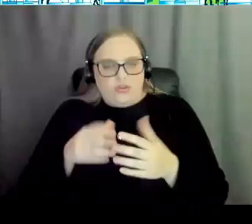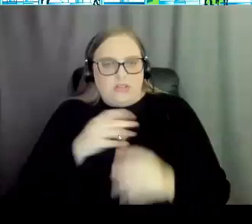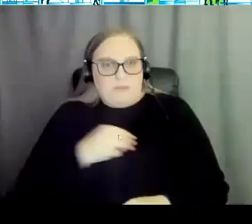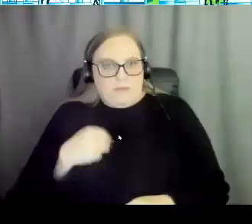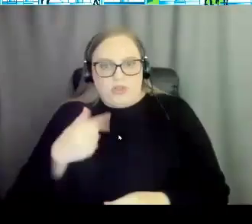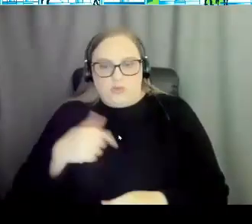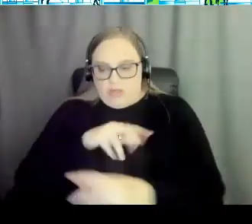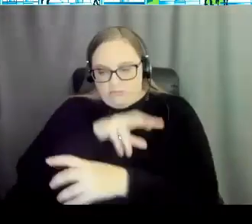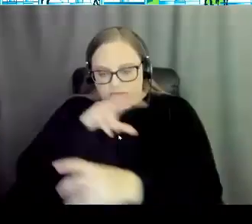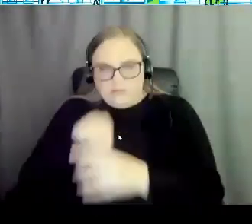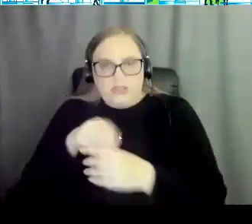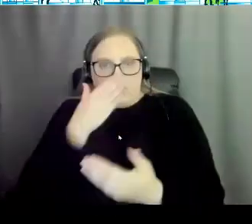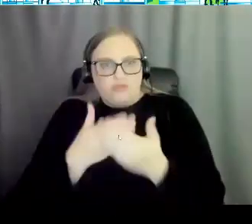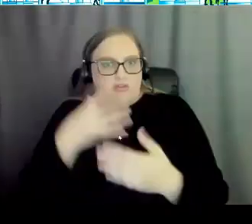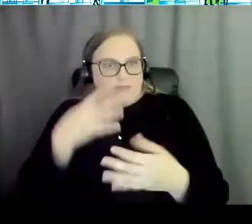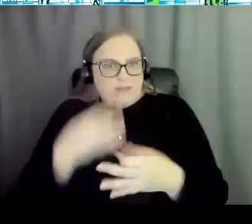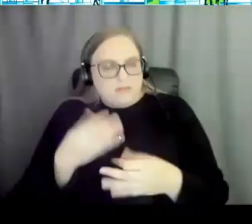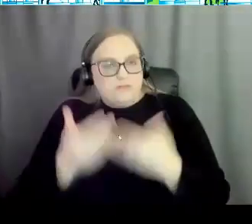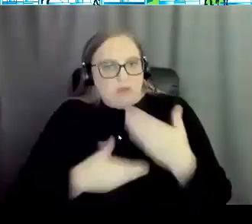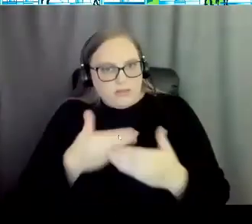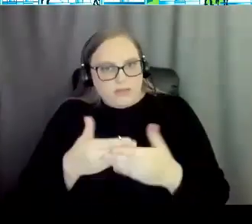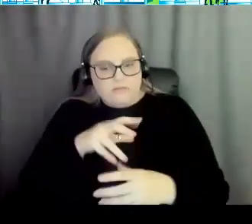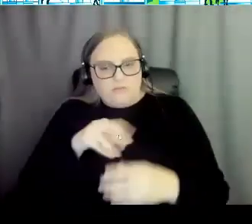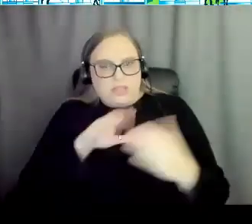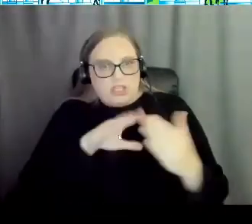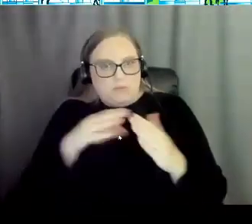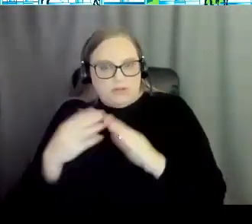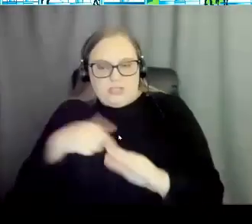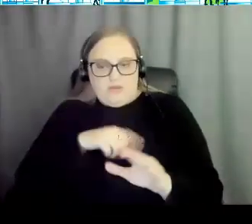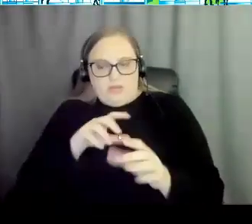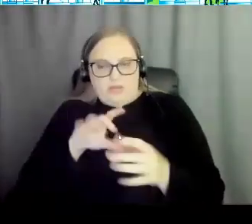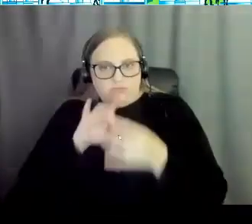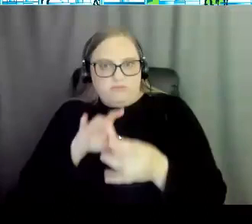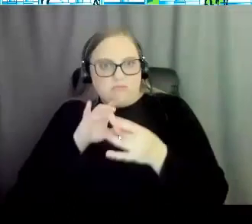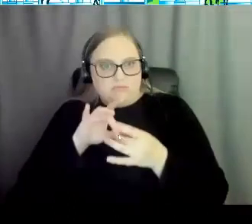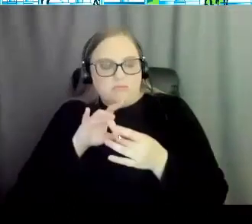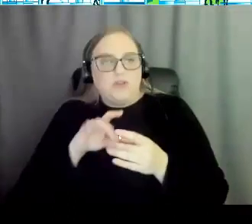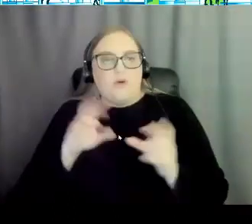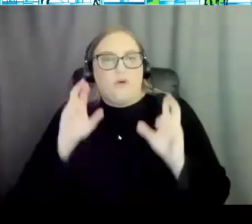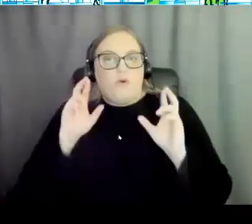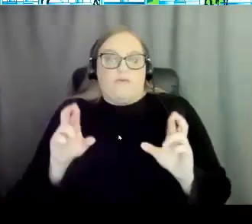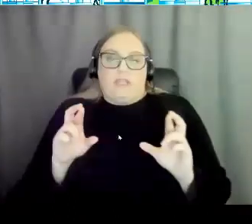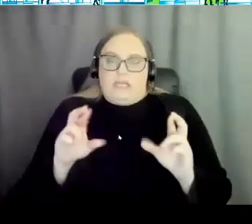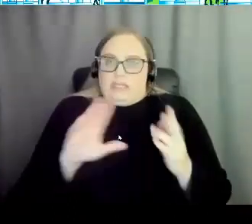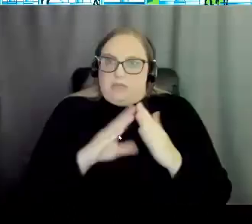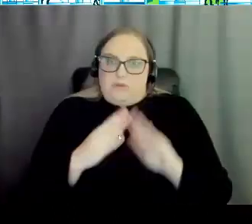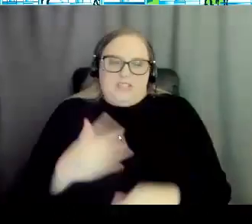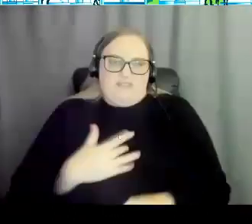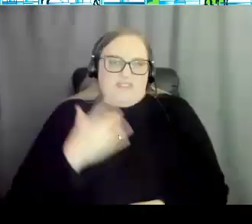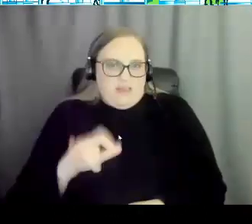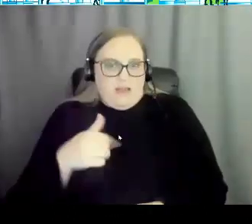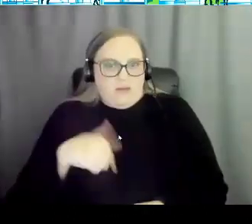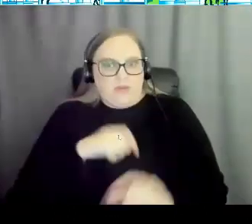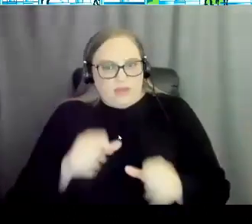good faith process with the communities that we're working with. So I'm really hoping that the communities feel that we can build trust with them in